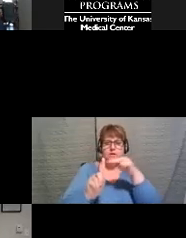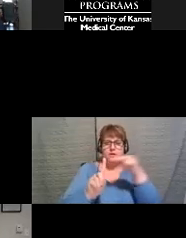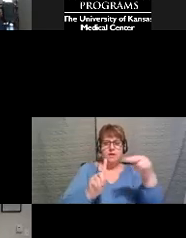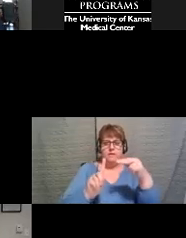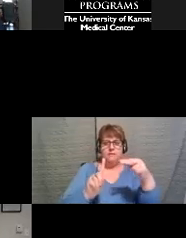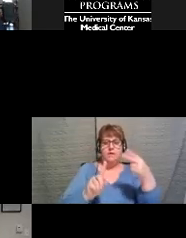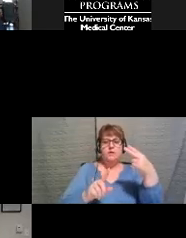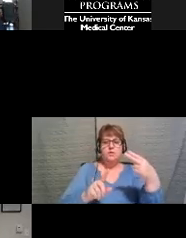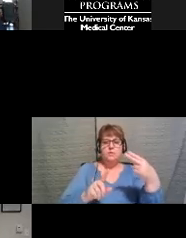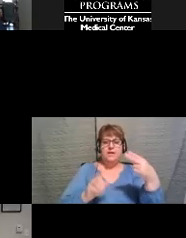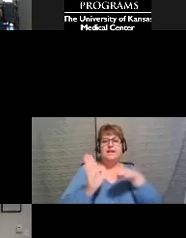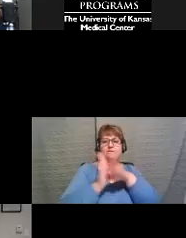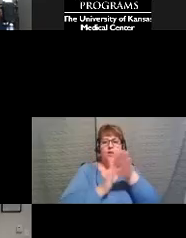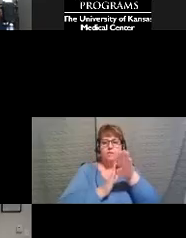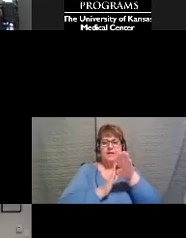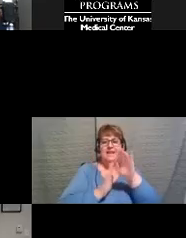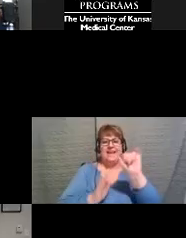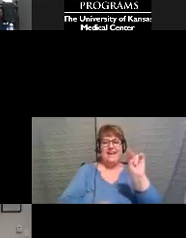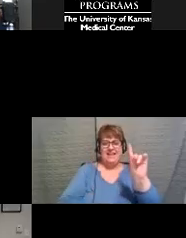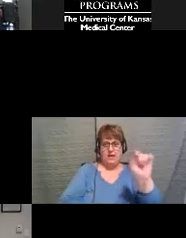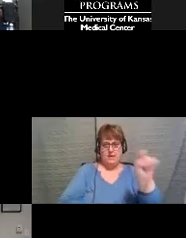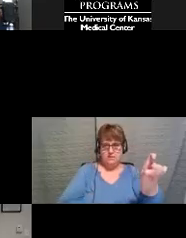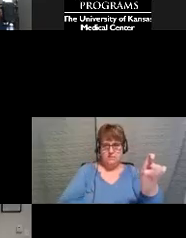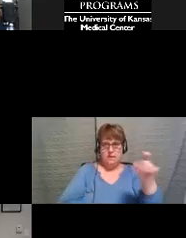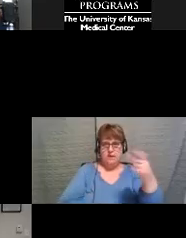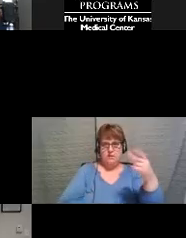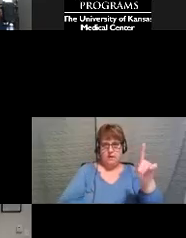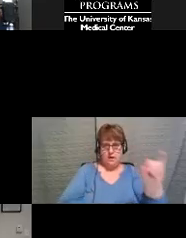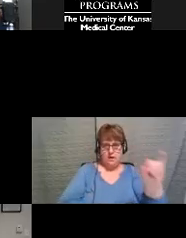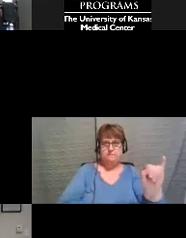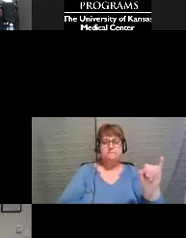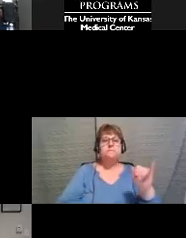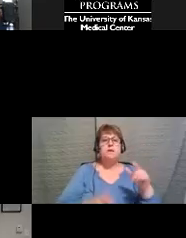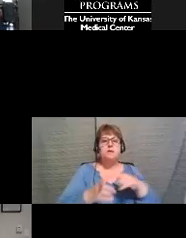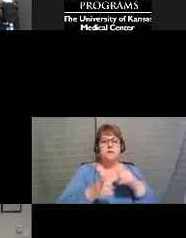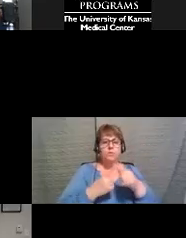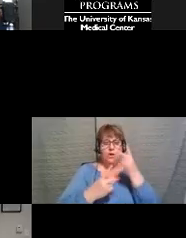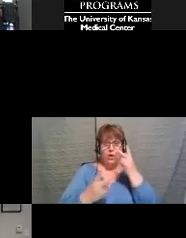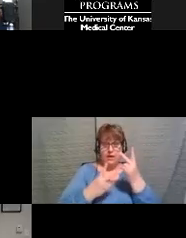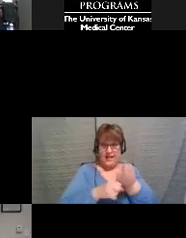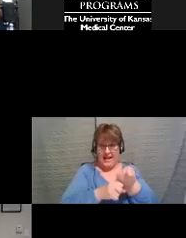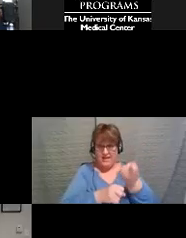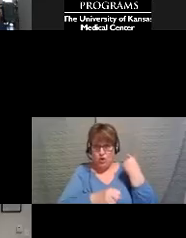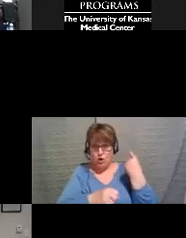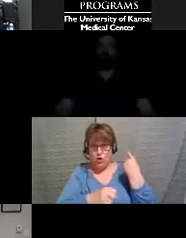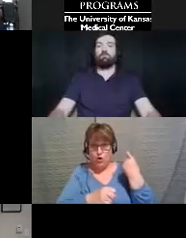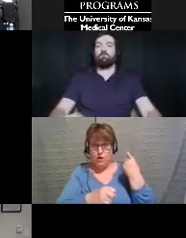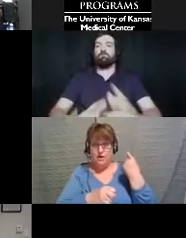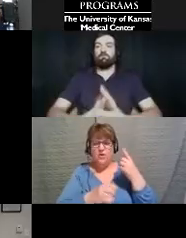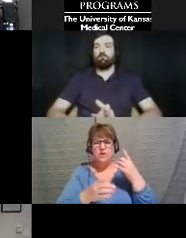Development Index. So if we look at health status over the last year, this was taken in